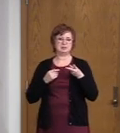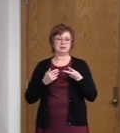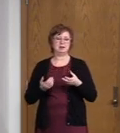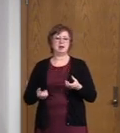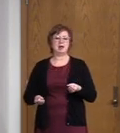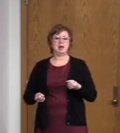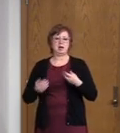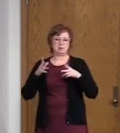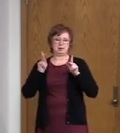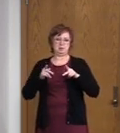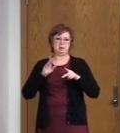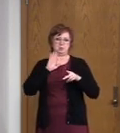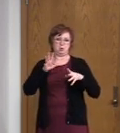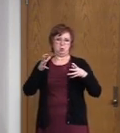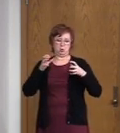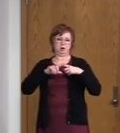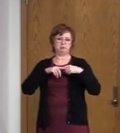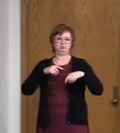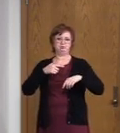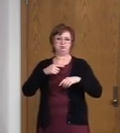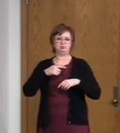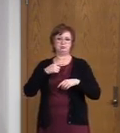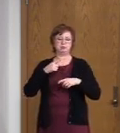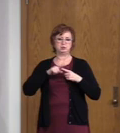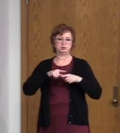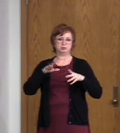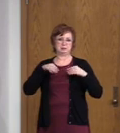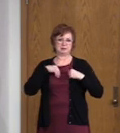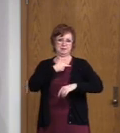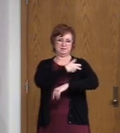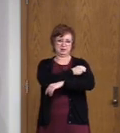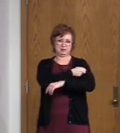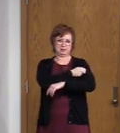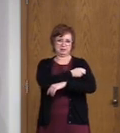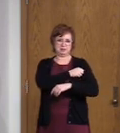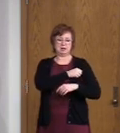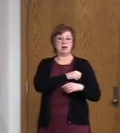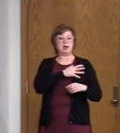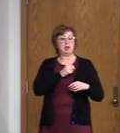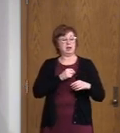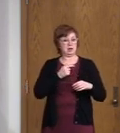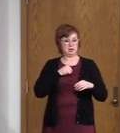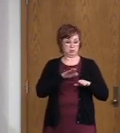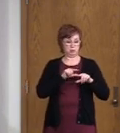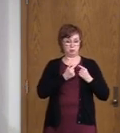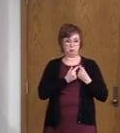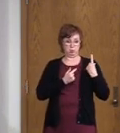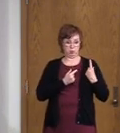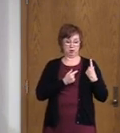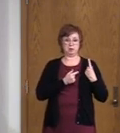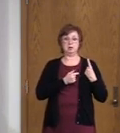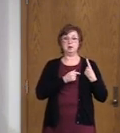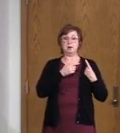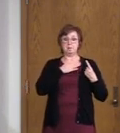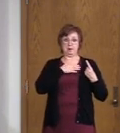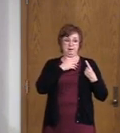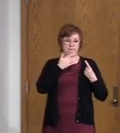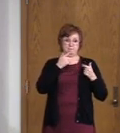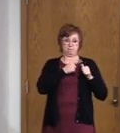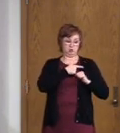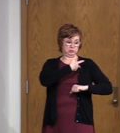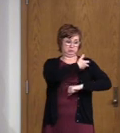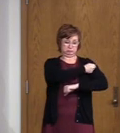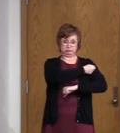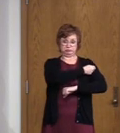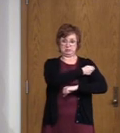you are eligible at any time throughout the immunization program to receive that vaccine. So if you're part of the phase 1 group and you've made a choice for